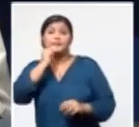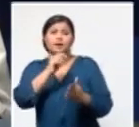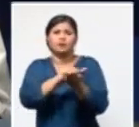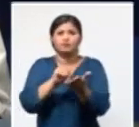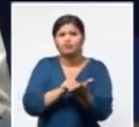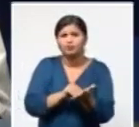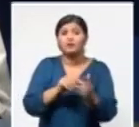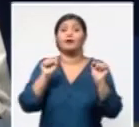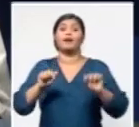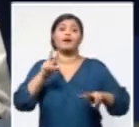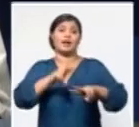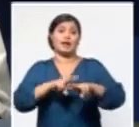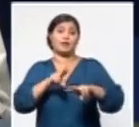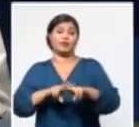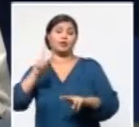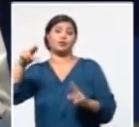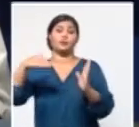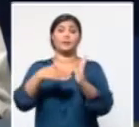Havana, which had